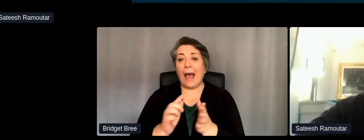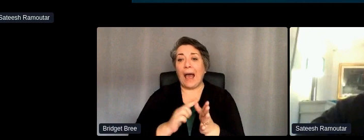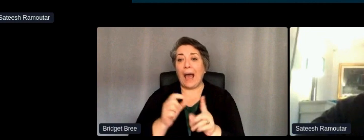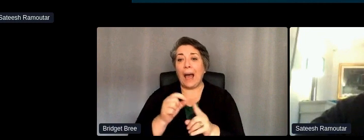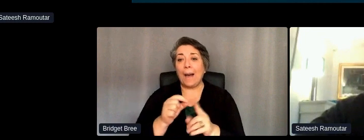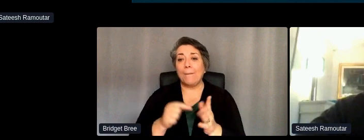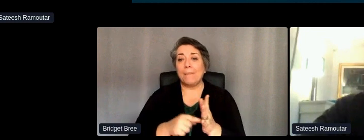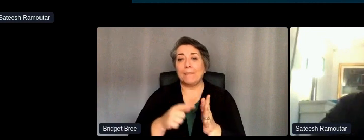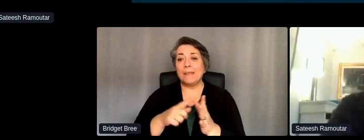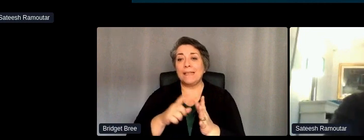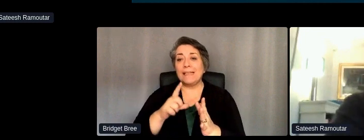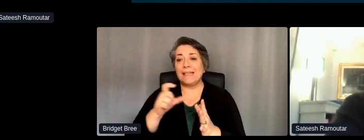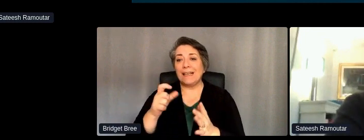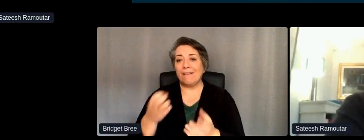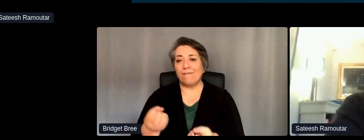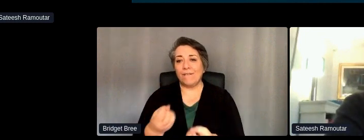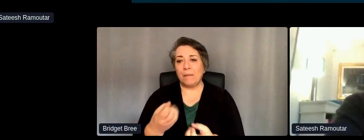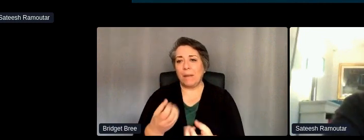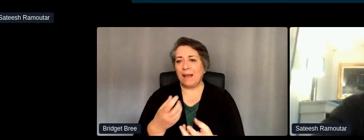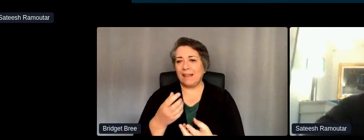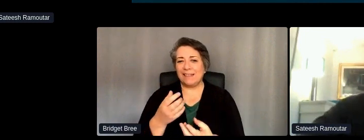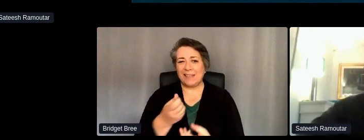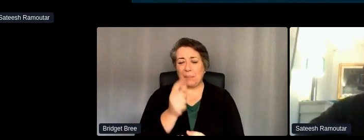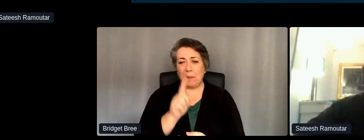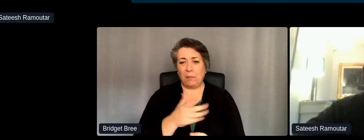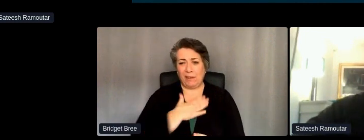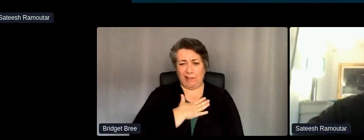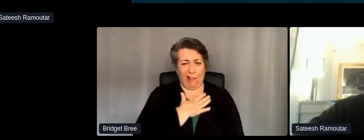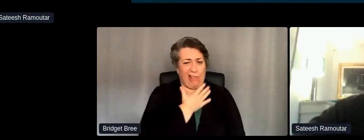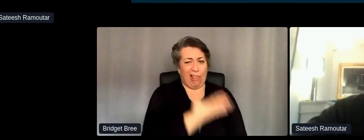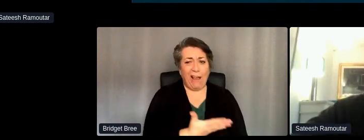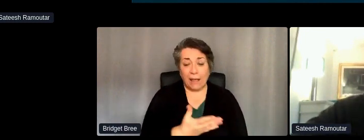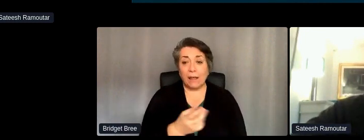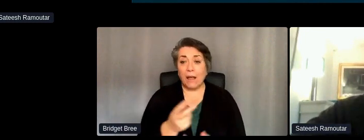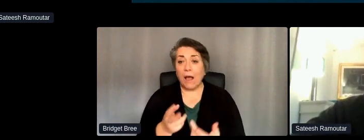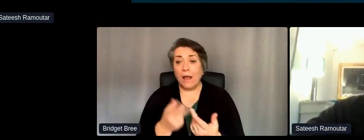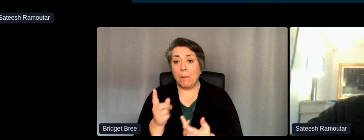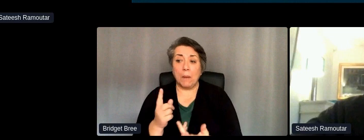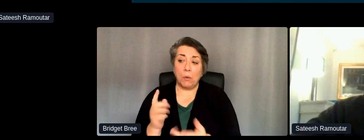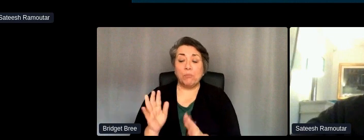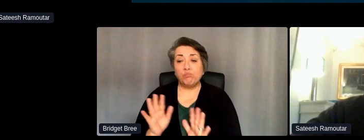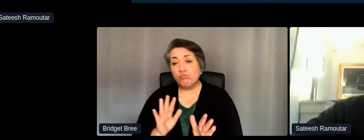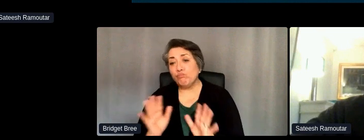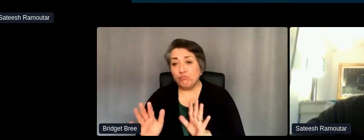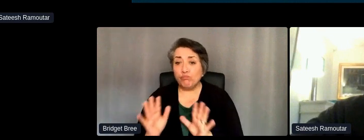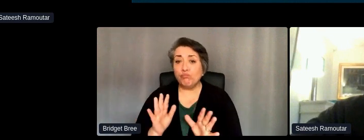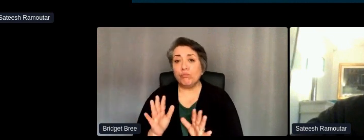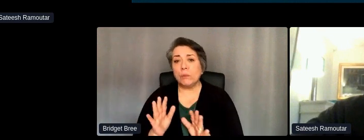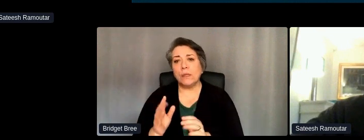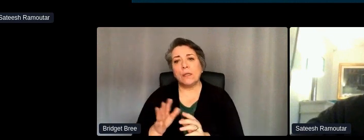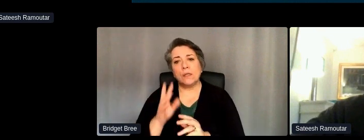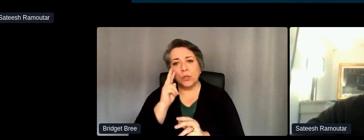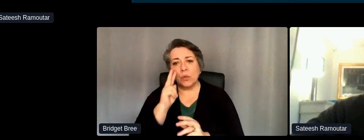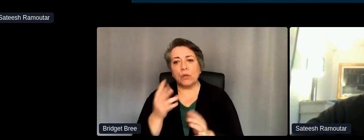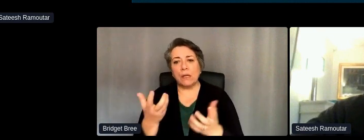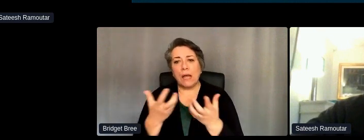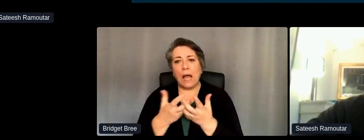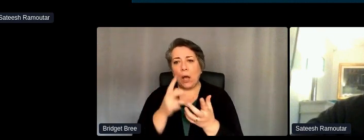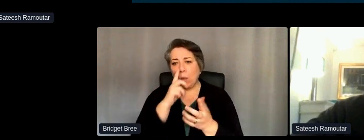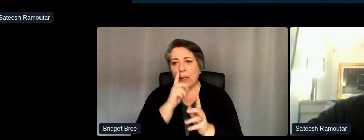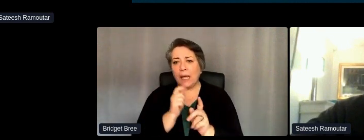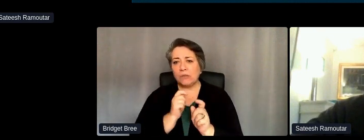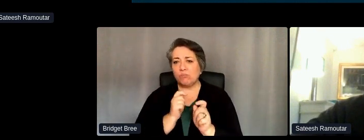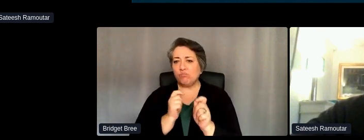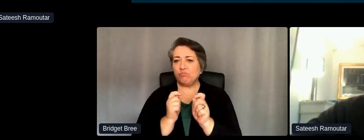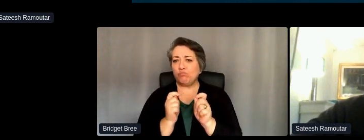people find it necessary. And we're just looking at ways in which that can be tailored so that it can be most